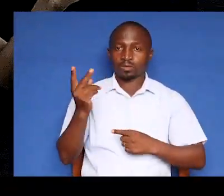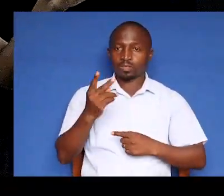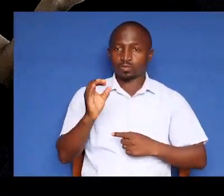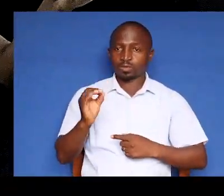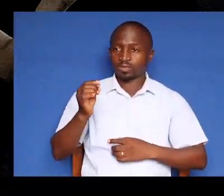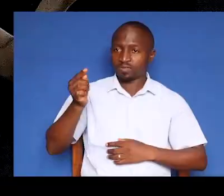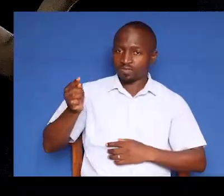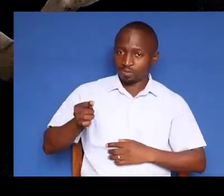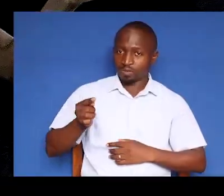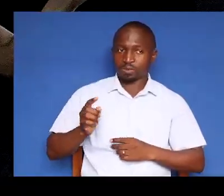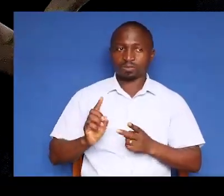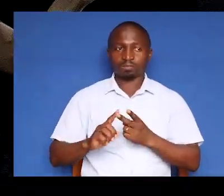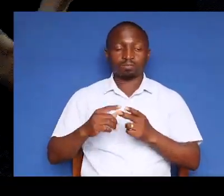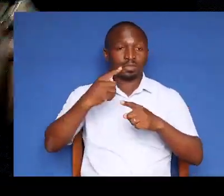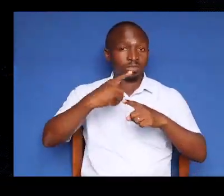times